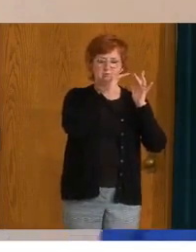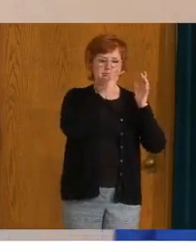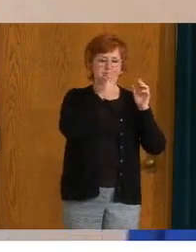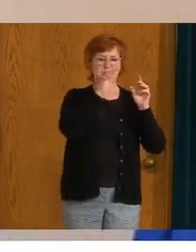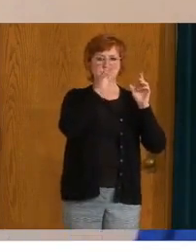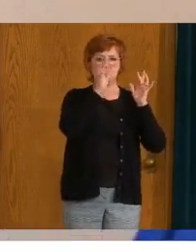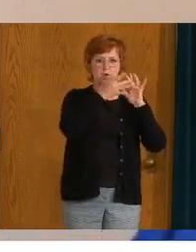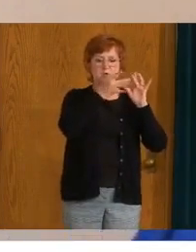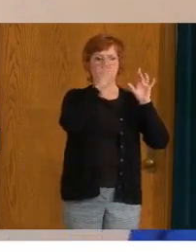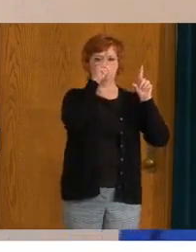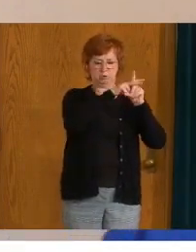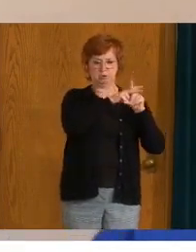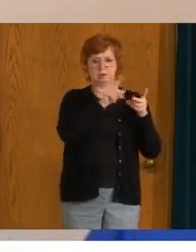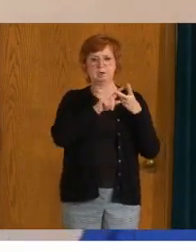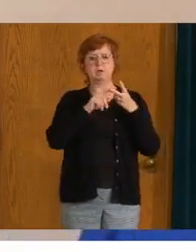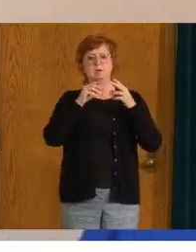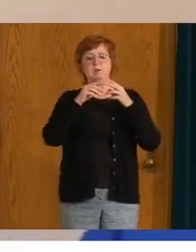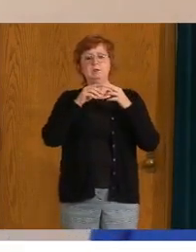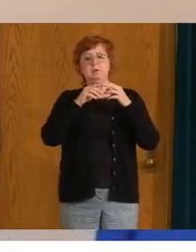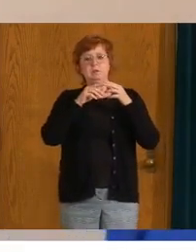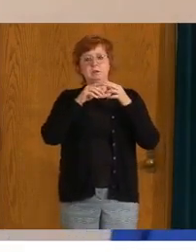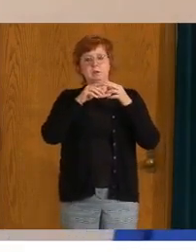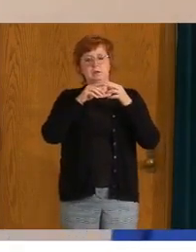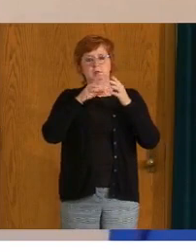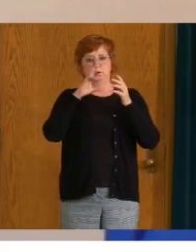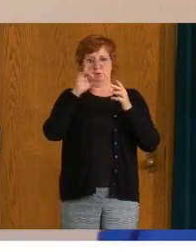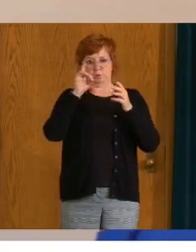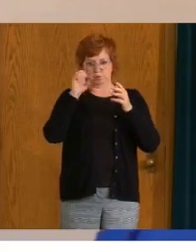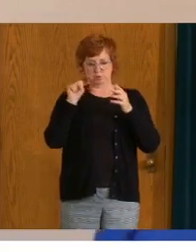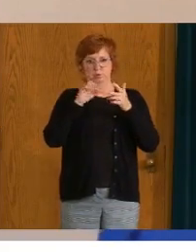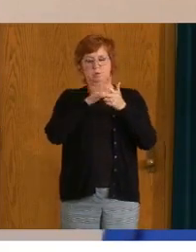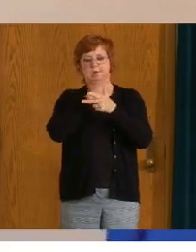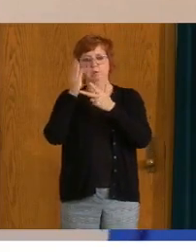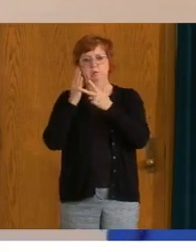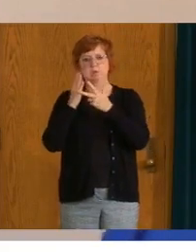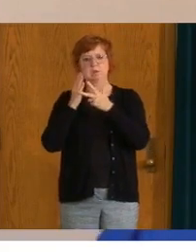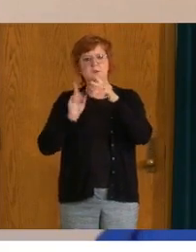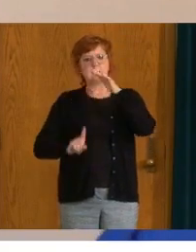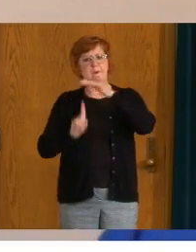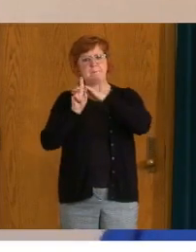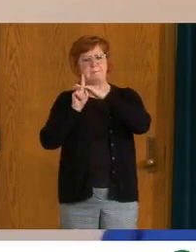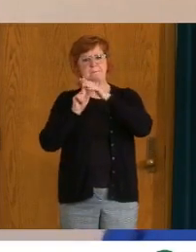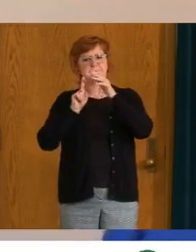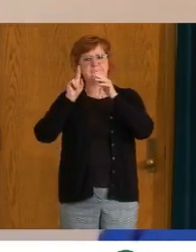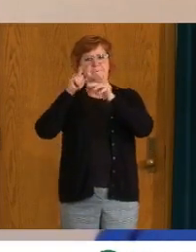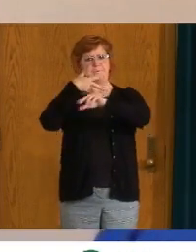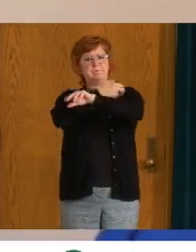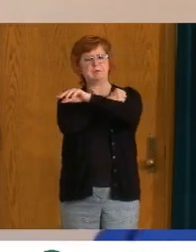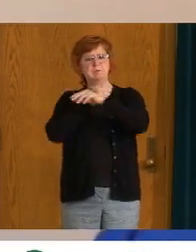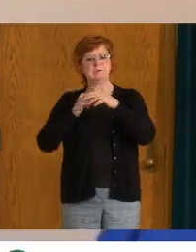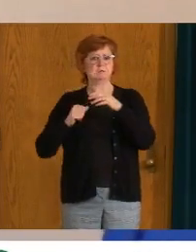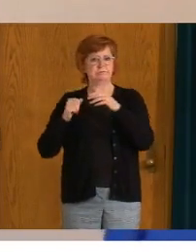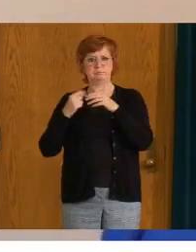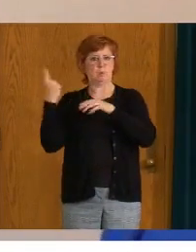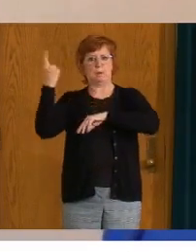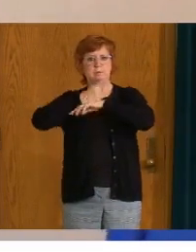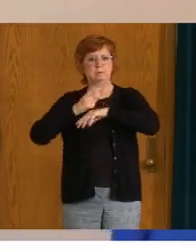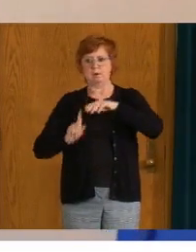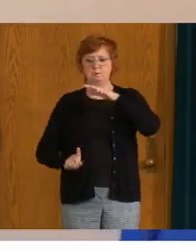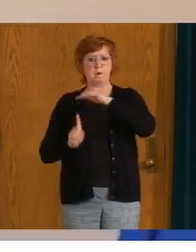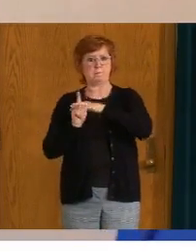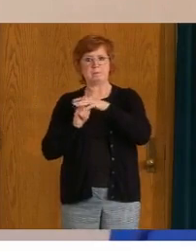clinics across Saskatchewan, we've made significant efforts to reach people where they are. But like every strategy, it needs to be adjusted and tweaked as more